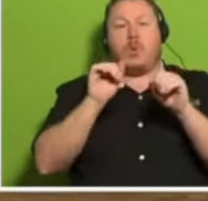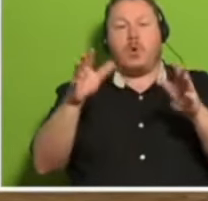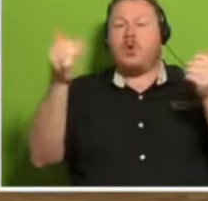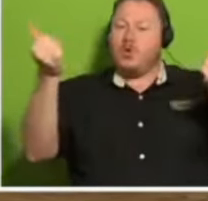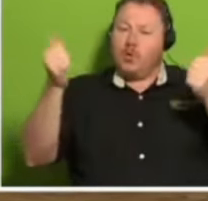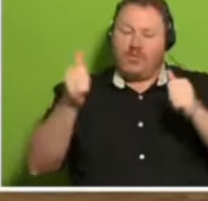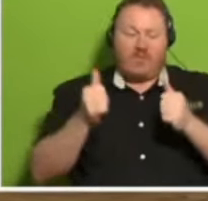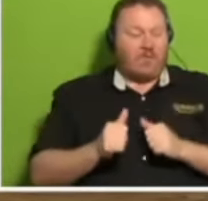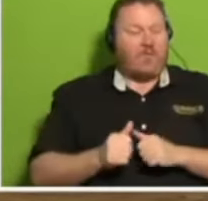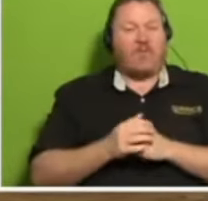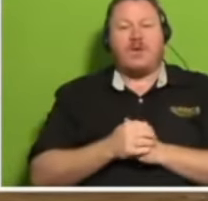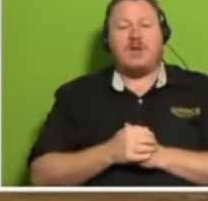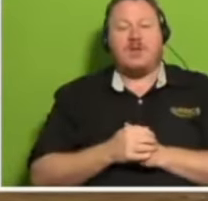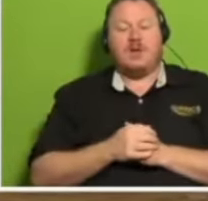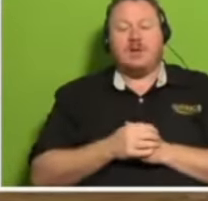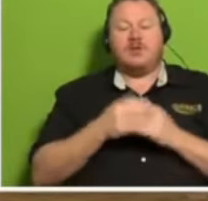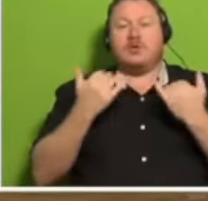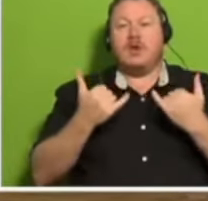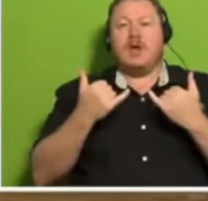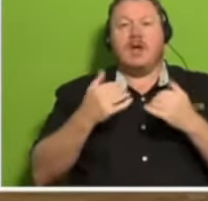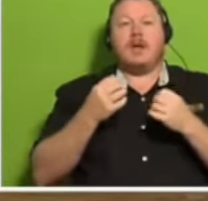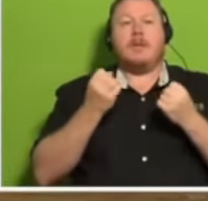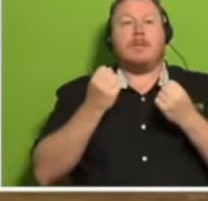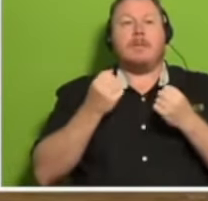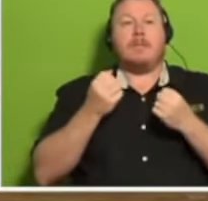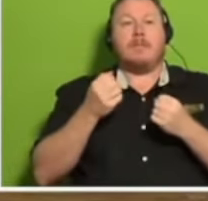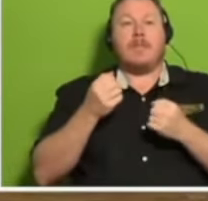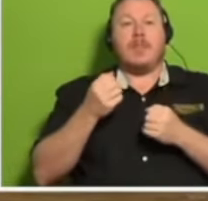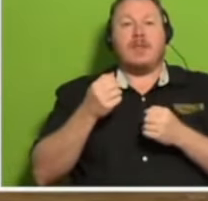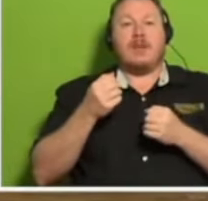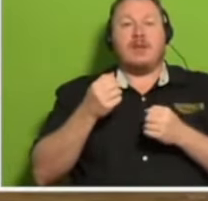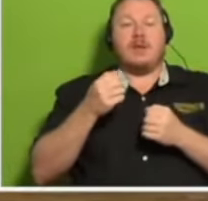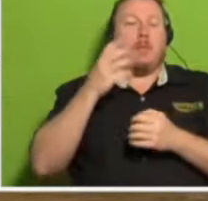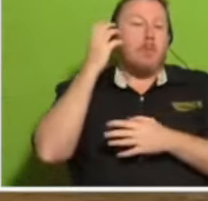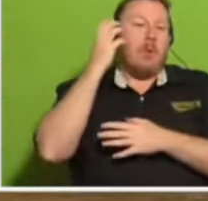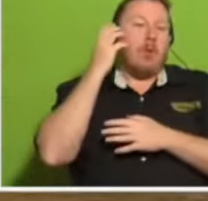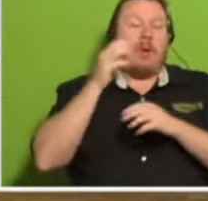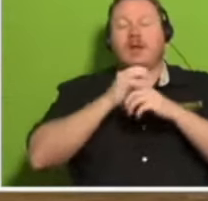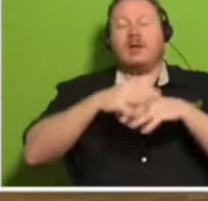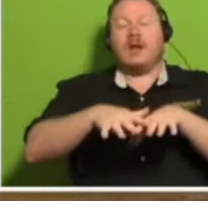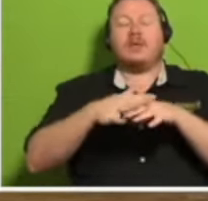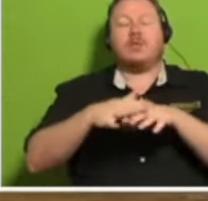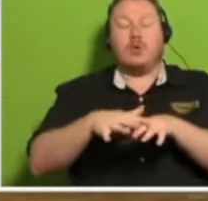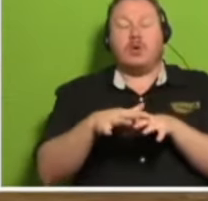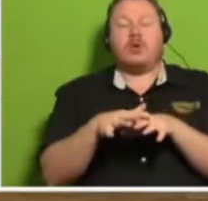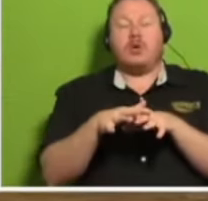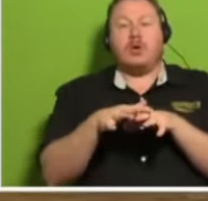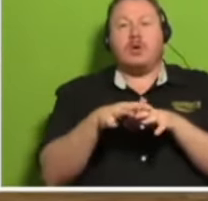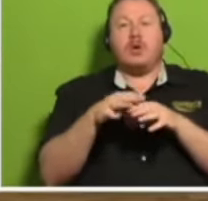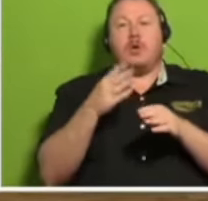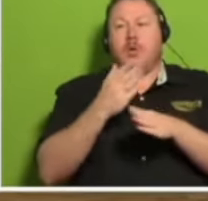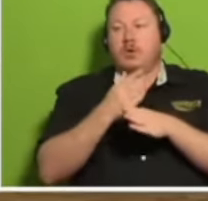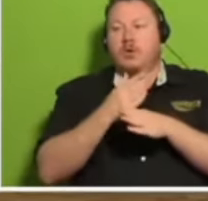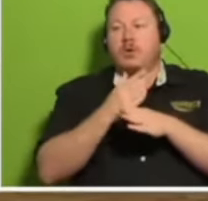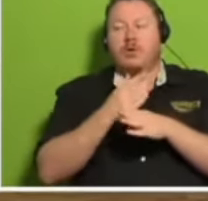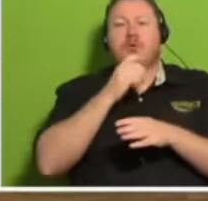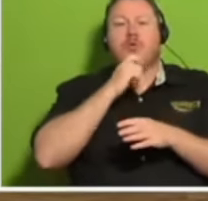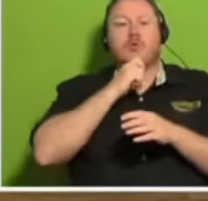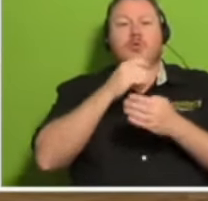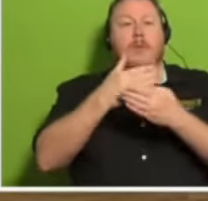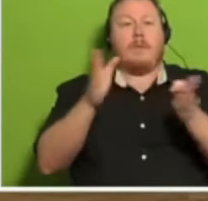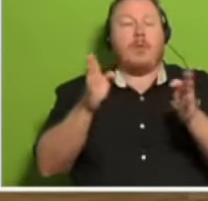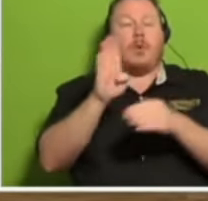services. As a result, today mobile network operators are utilizing the newly available spectrum for broadband